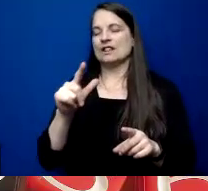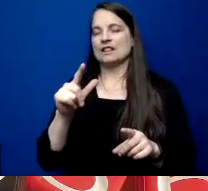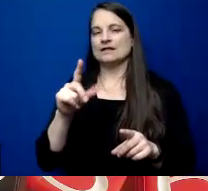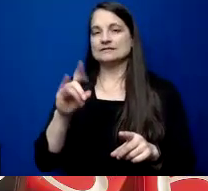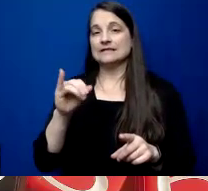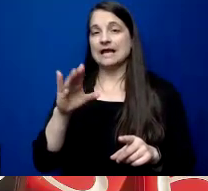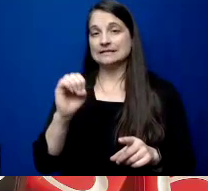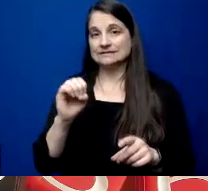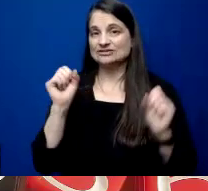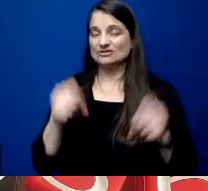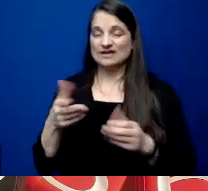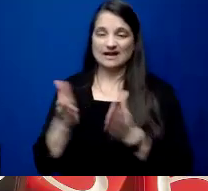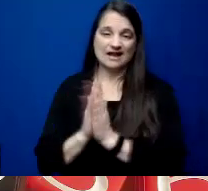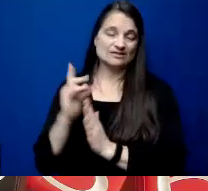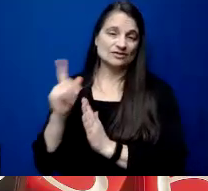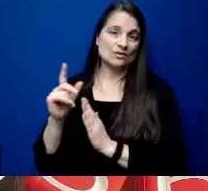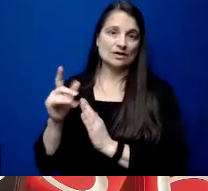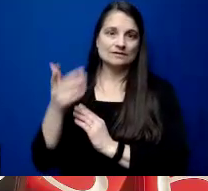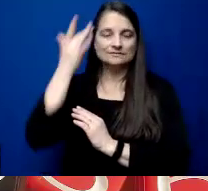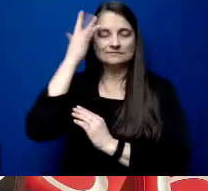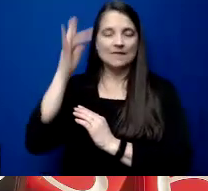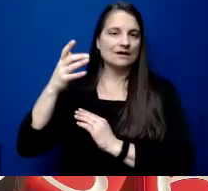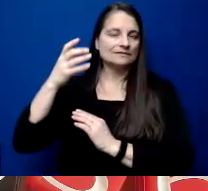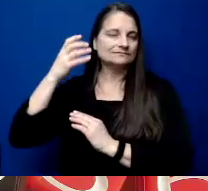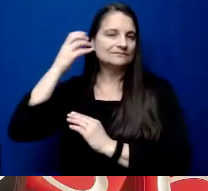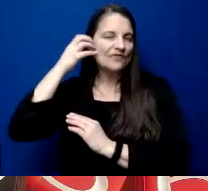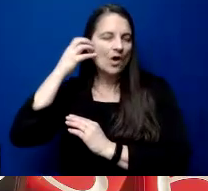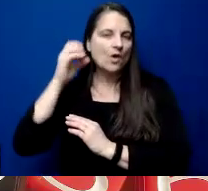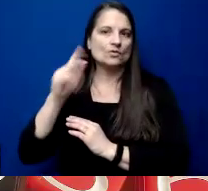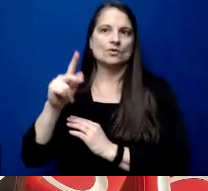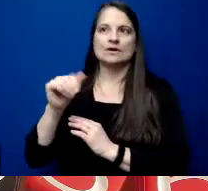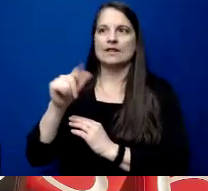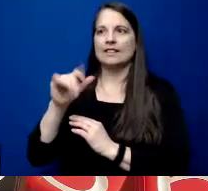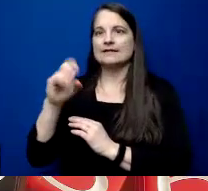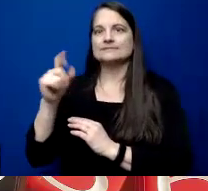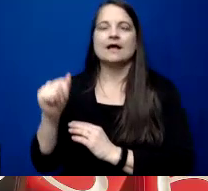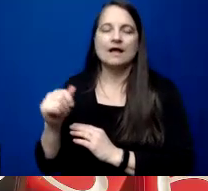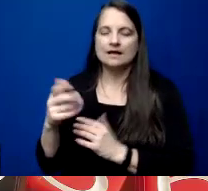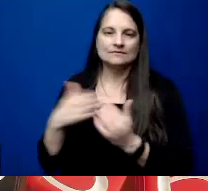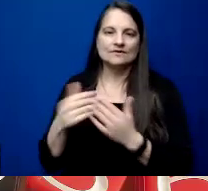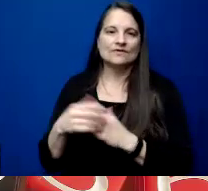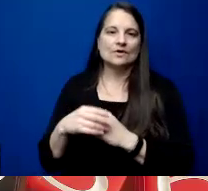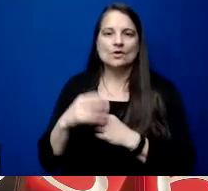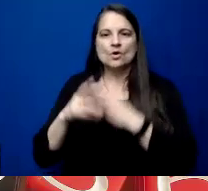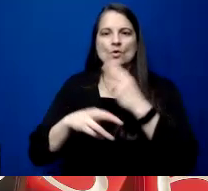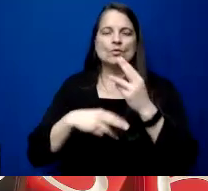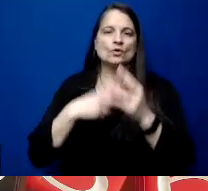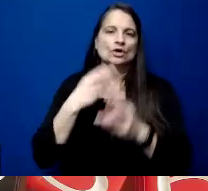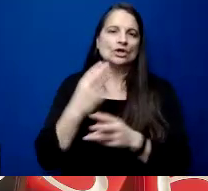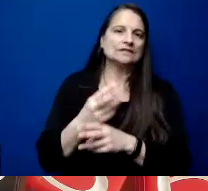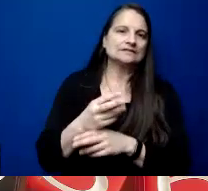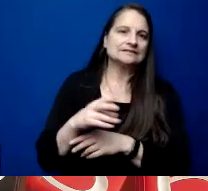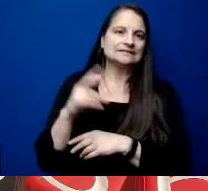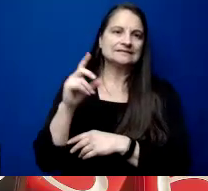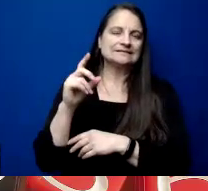smartphone, you can ask your smart device in your home to roll 2d20, and it'll roll the dice and then